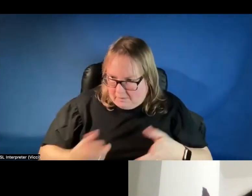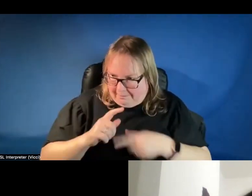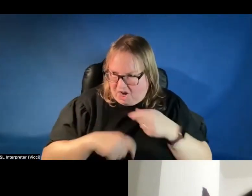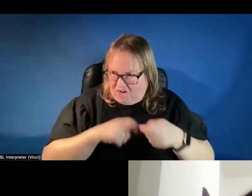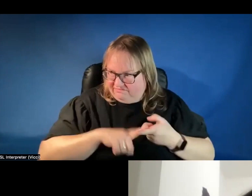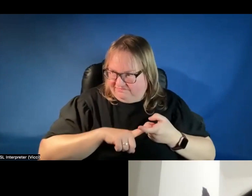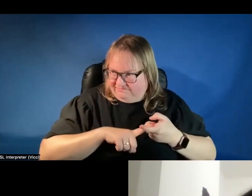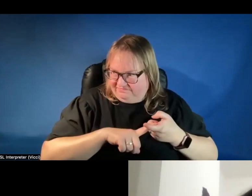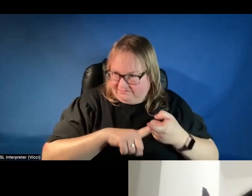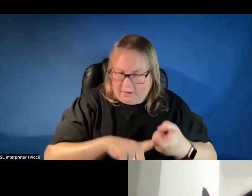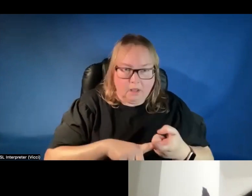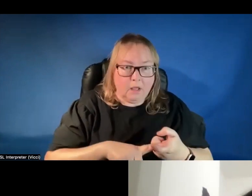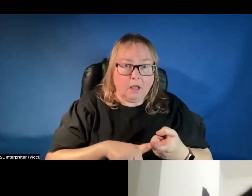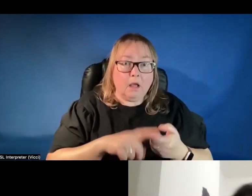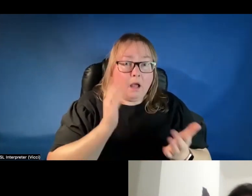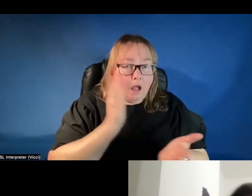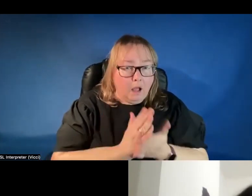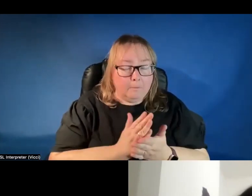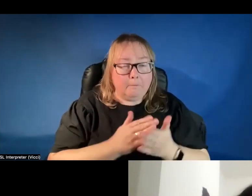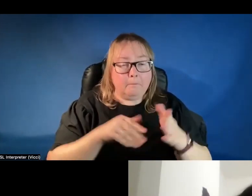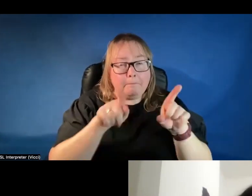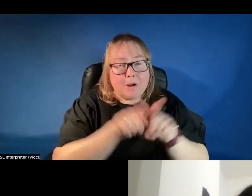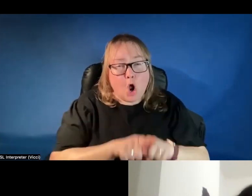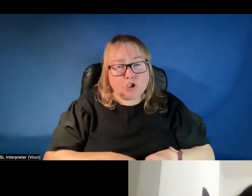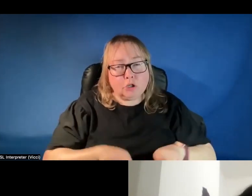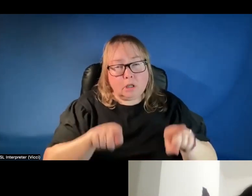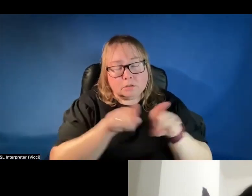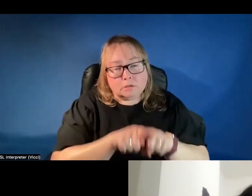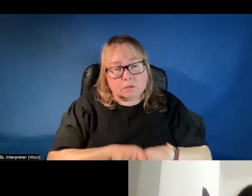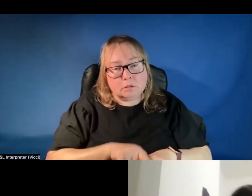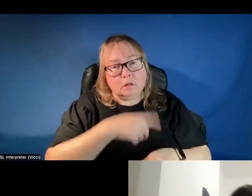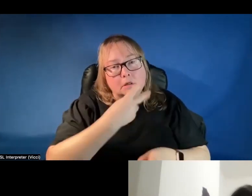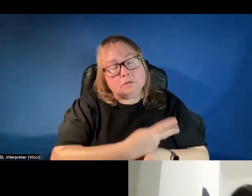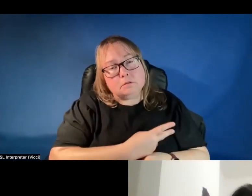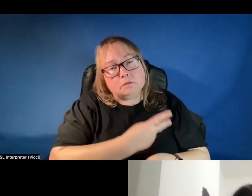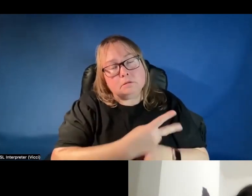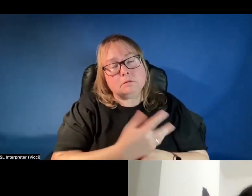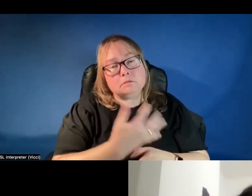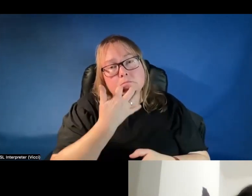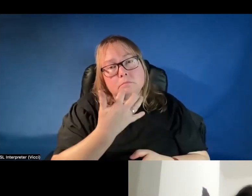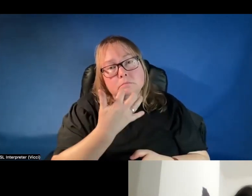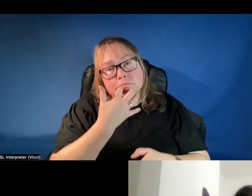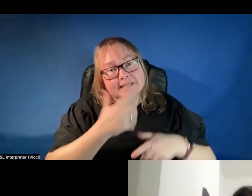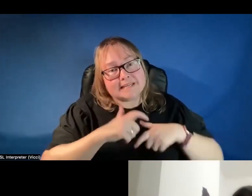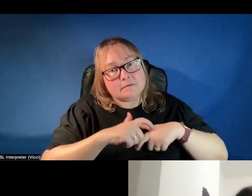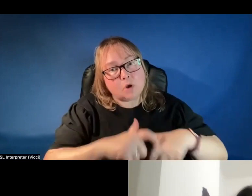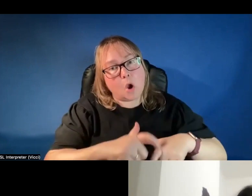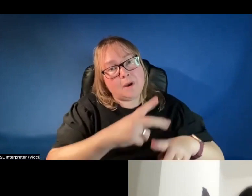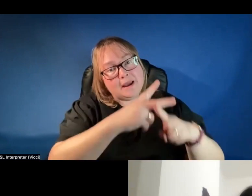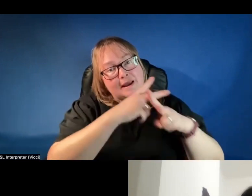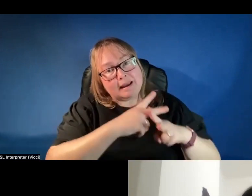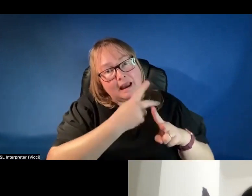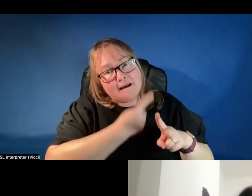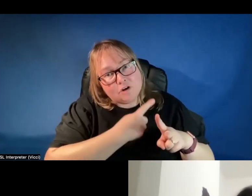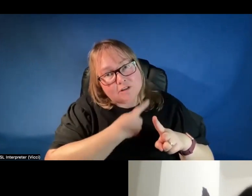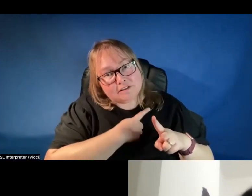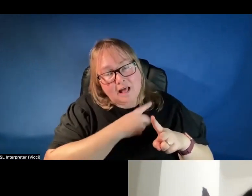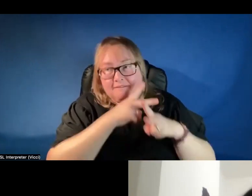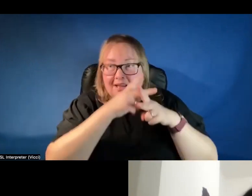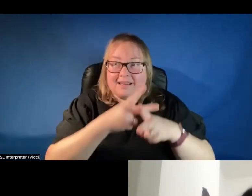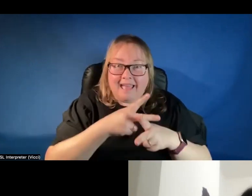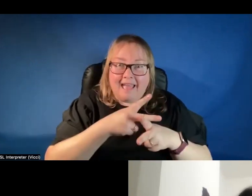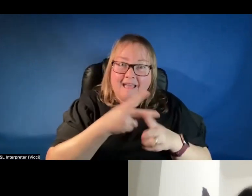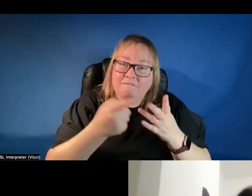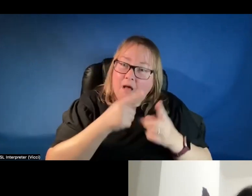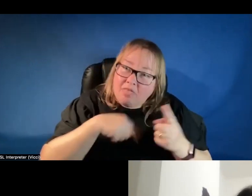absolute monotony of having to keep yourself going and care for yourself and care for others in a world that isn't